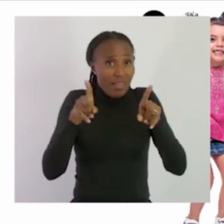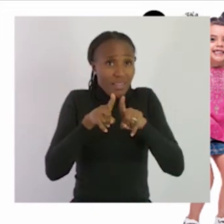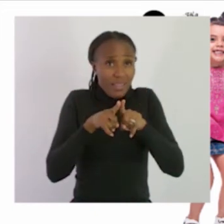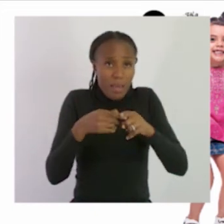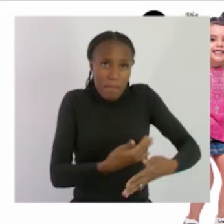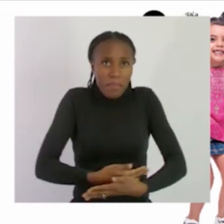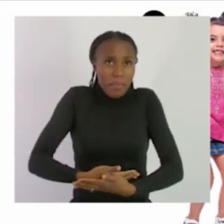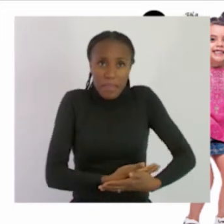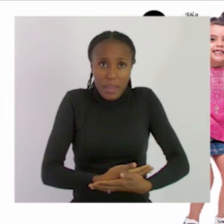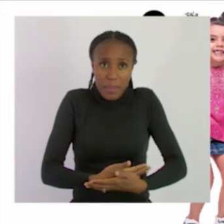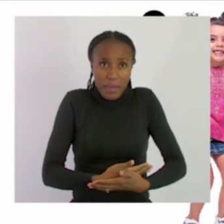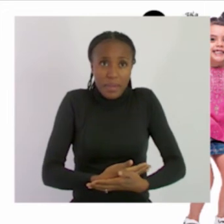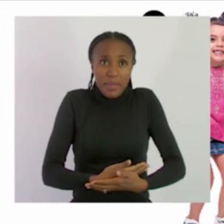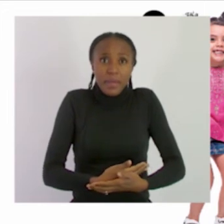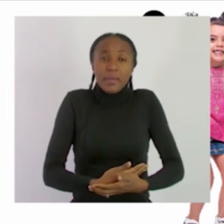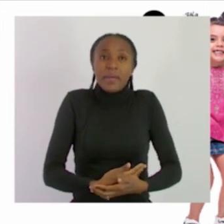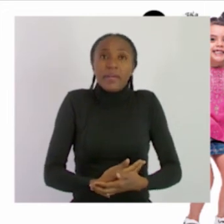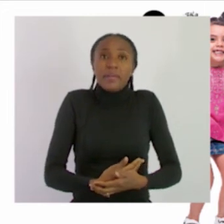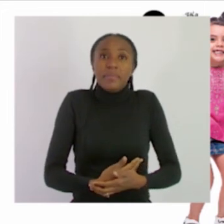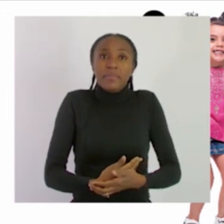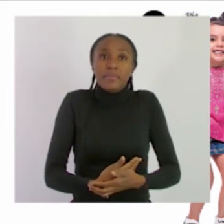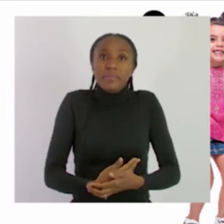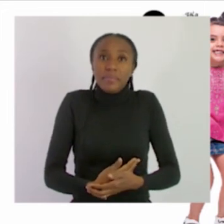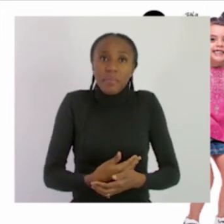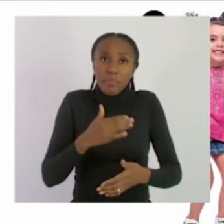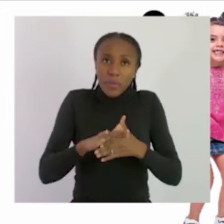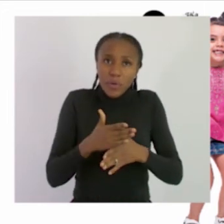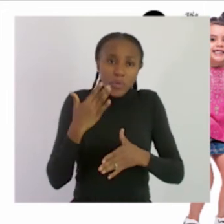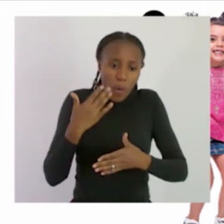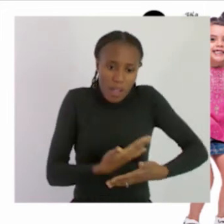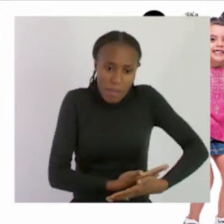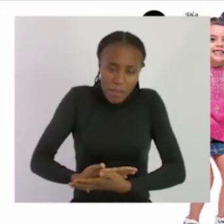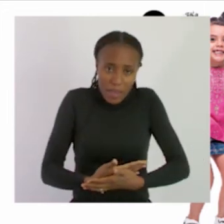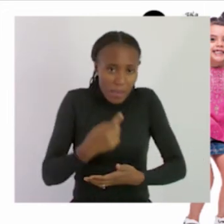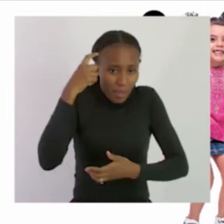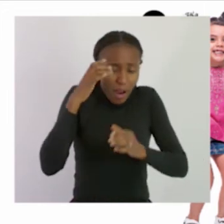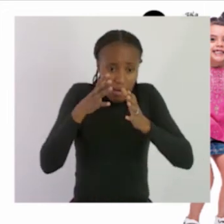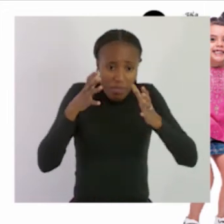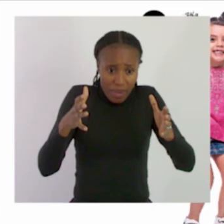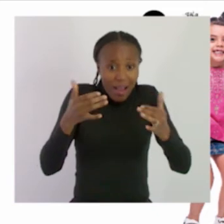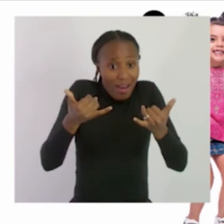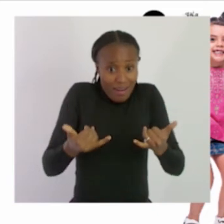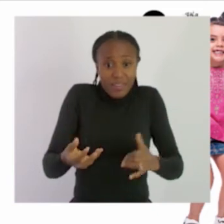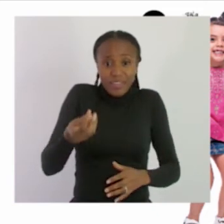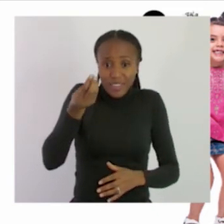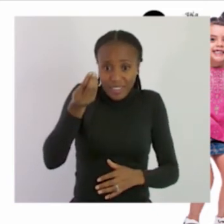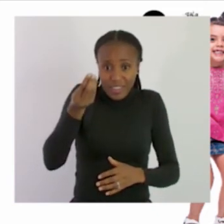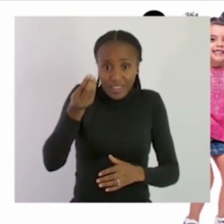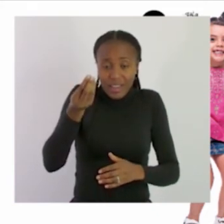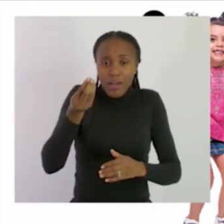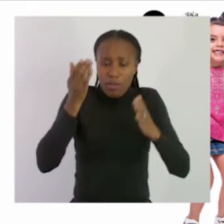body. We have explained in the infant that the head is bigger than the body. But here, if you are a child, the